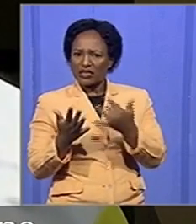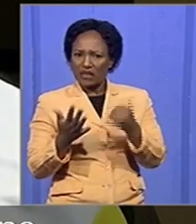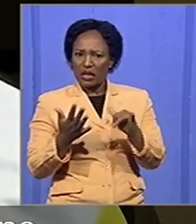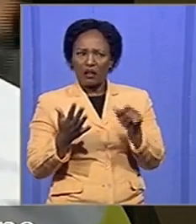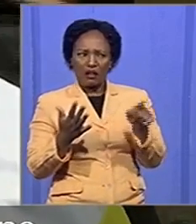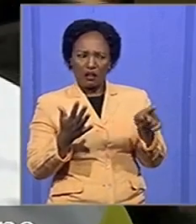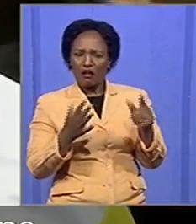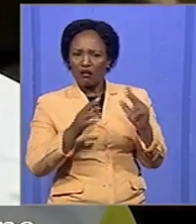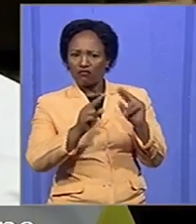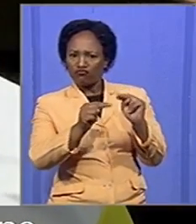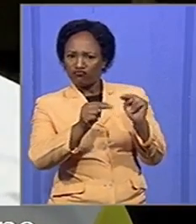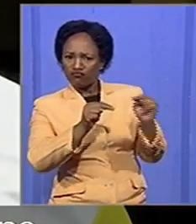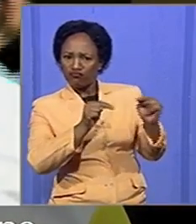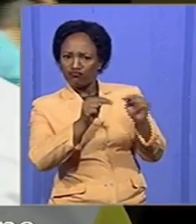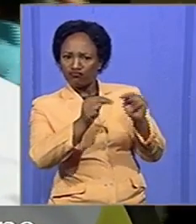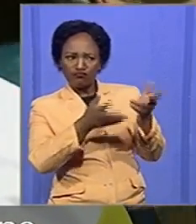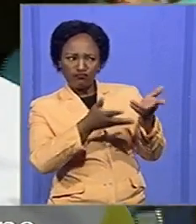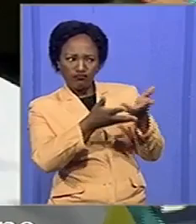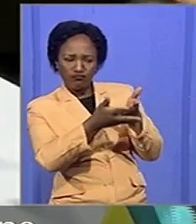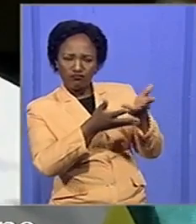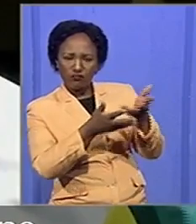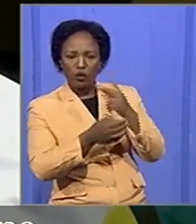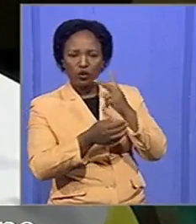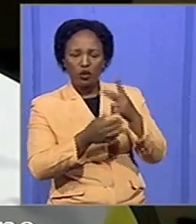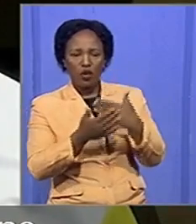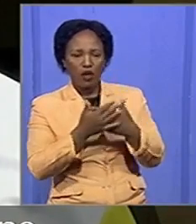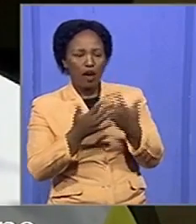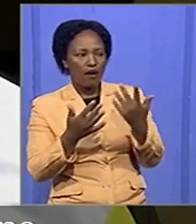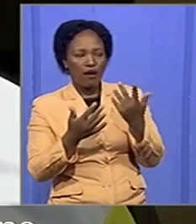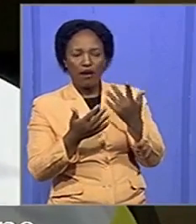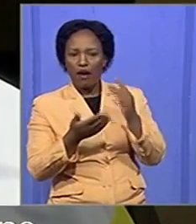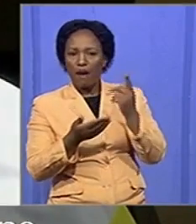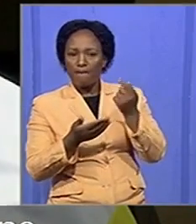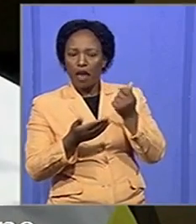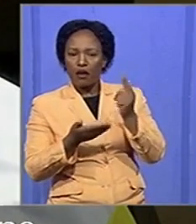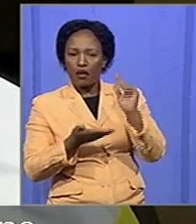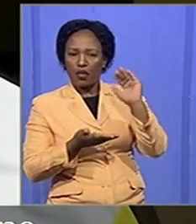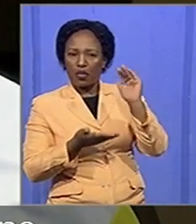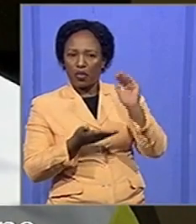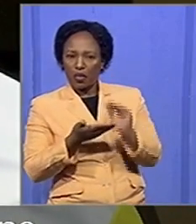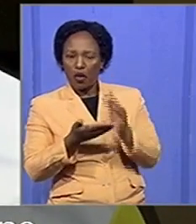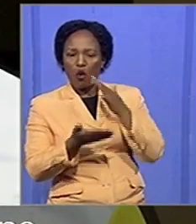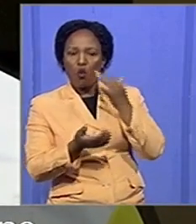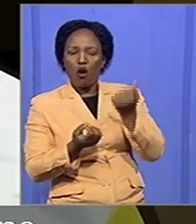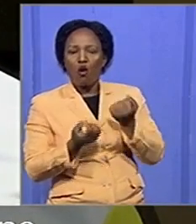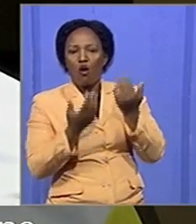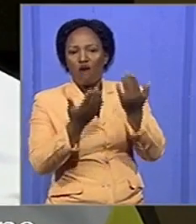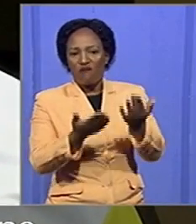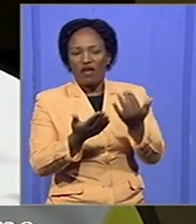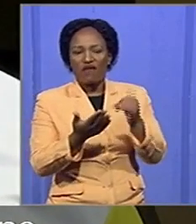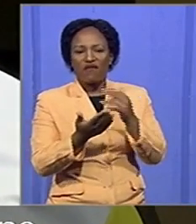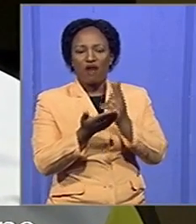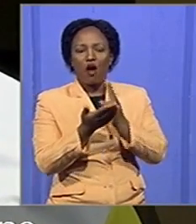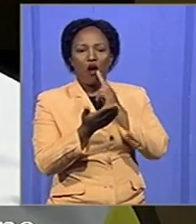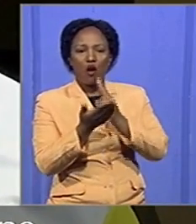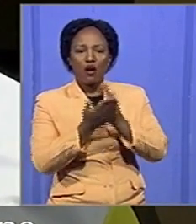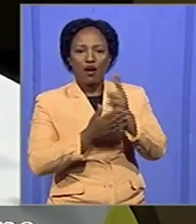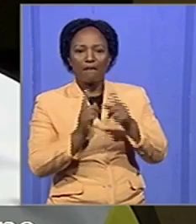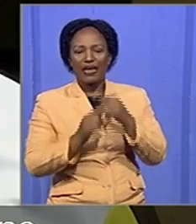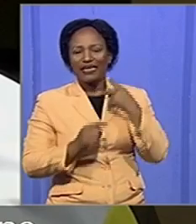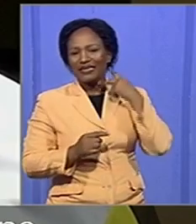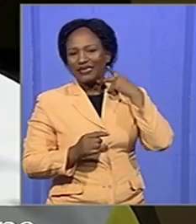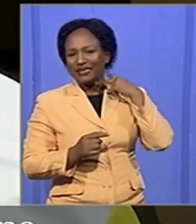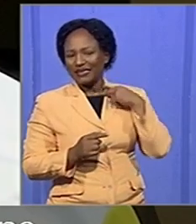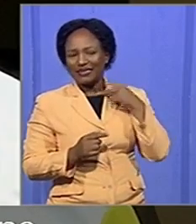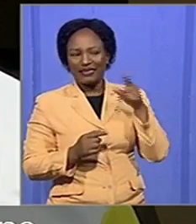to be engaged and see where we can drop off if ever we really engage with honesty. So we are very much disappointed with their